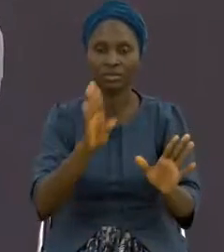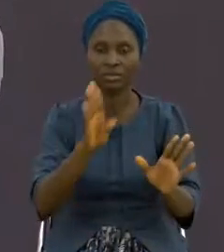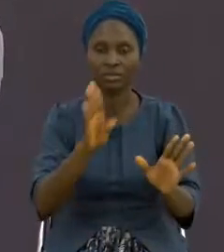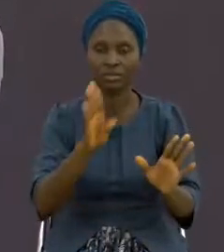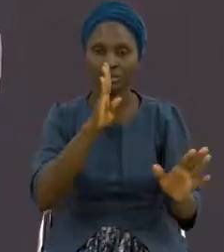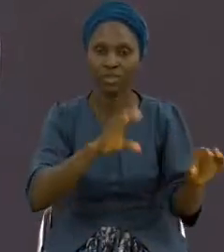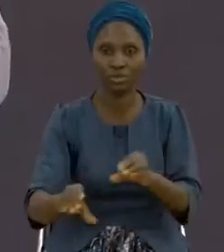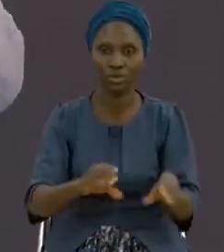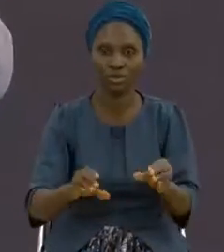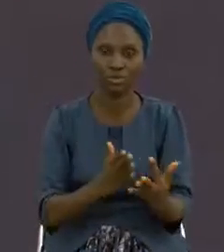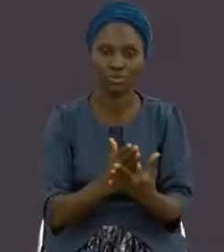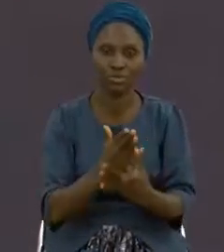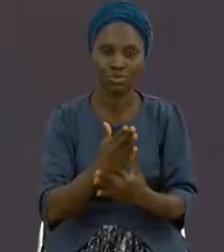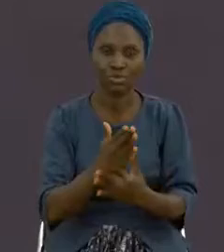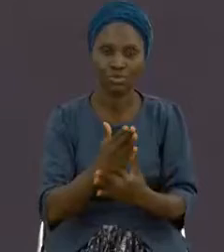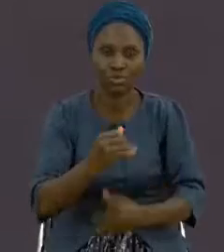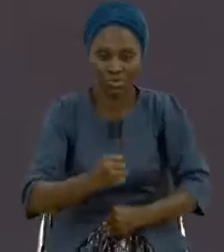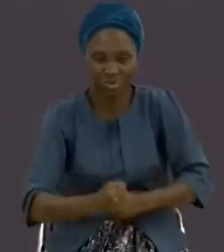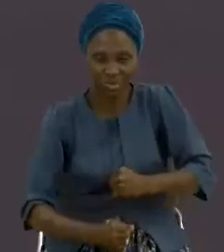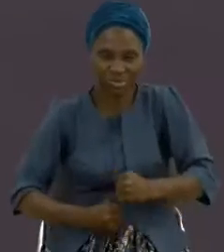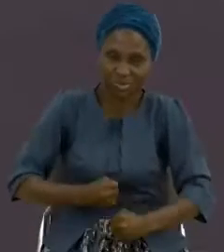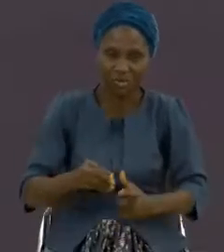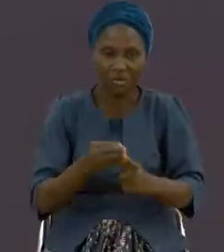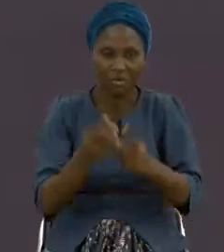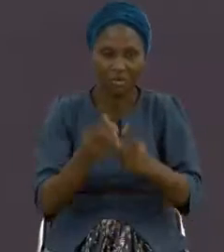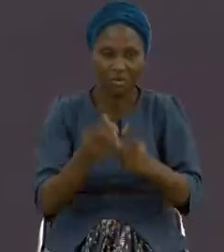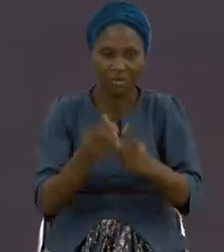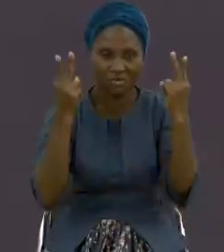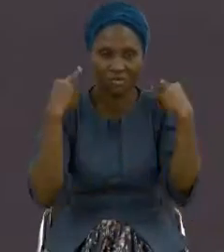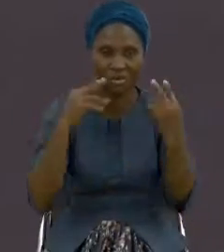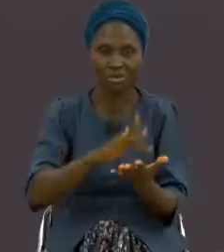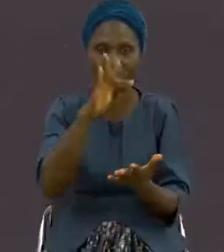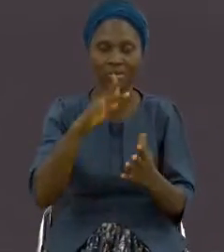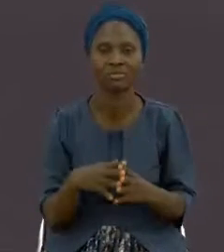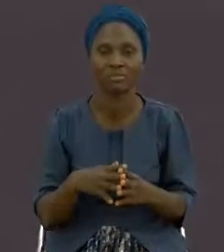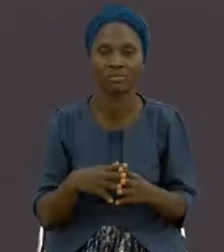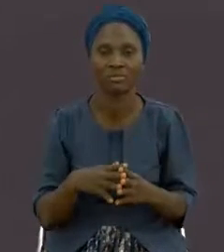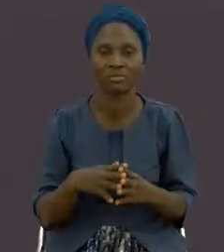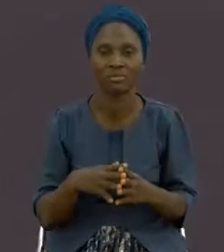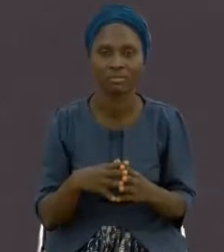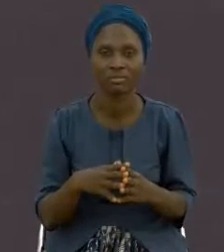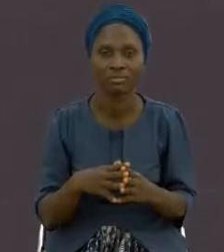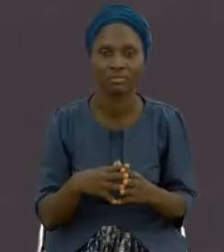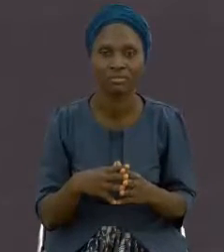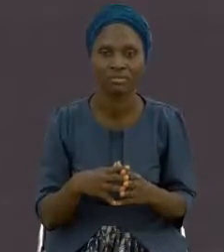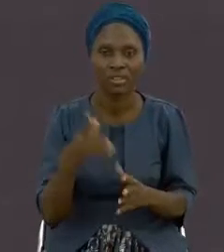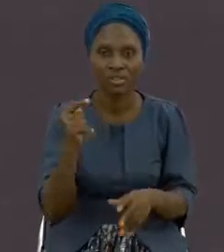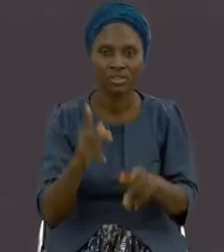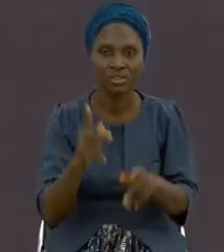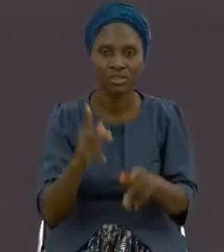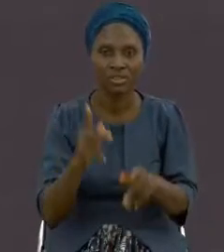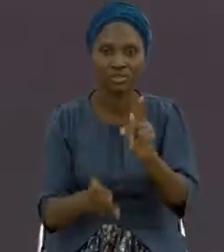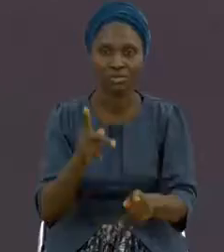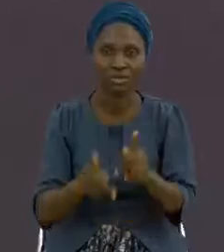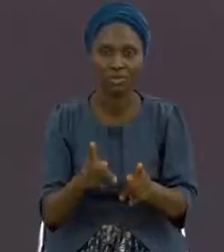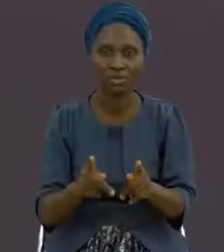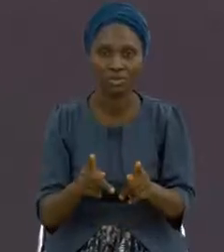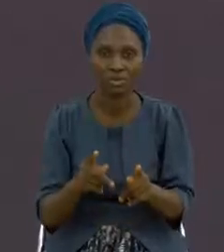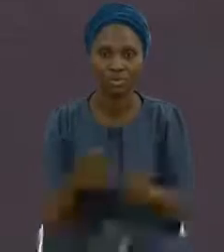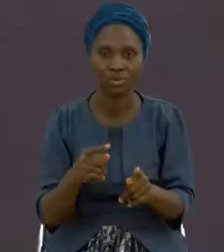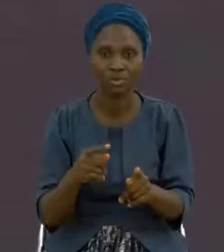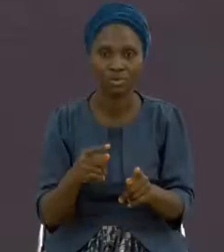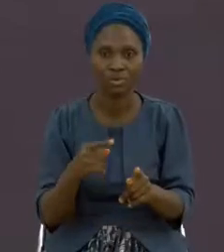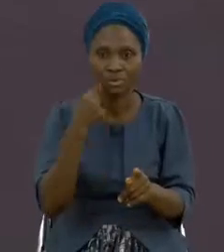glory. The people who are vain as they glorify themselves, they're full